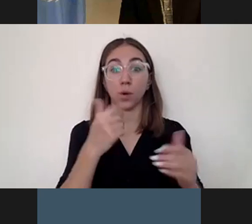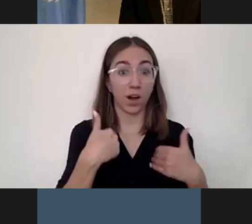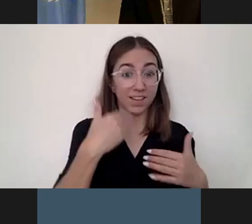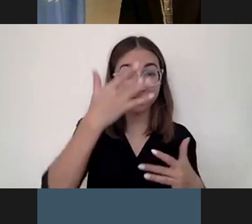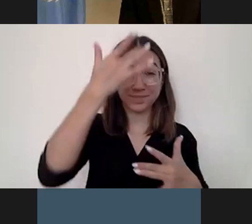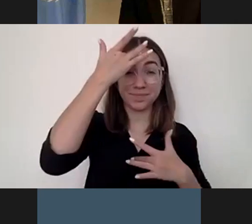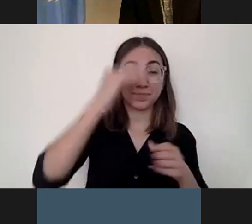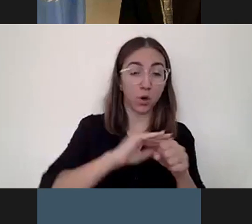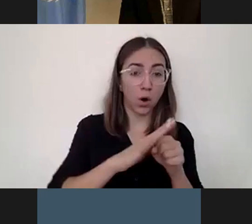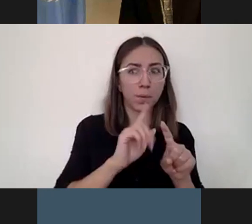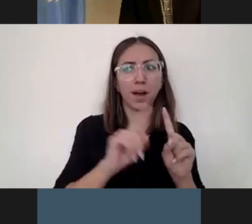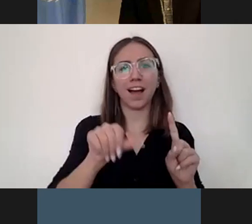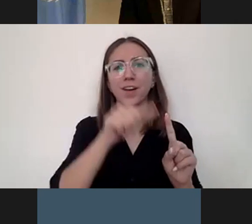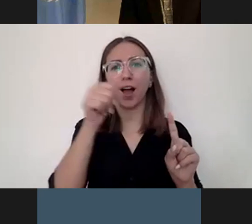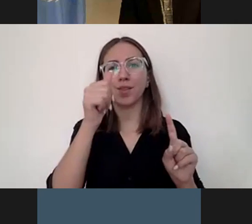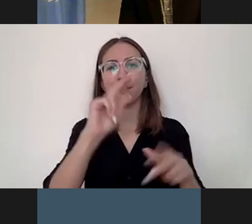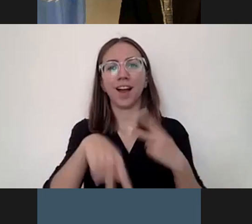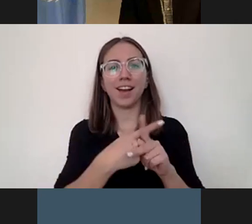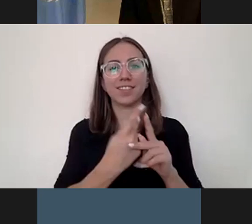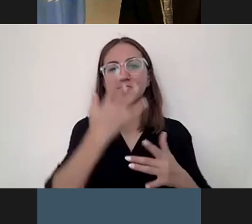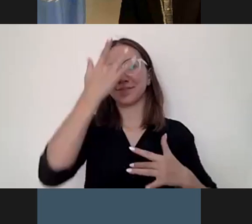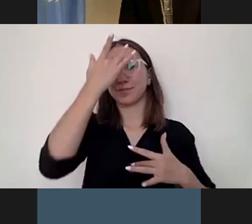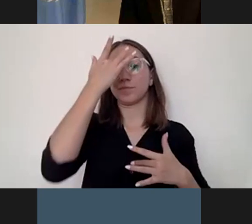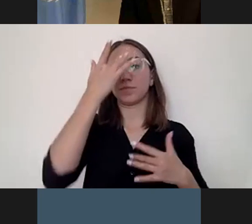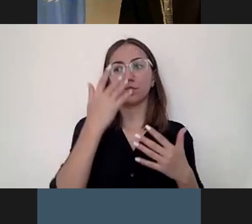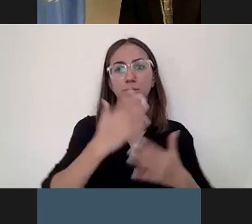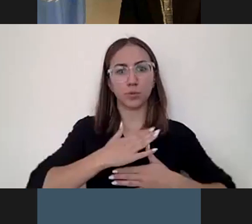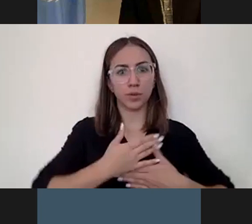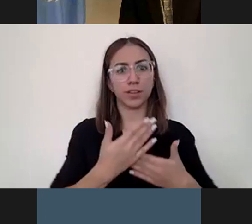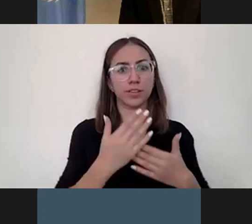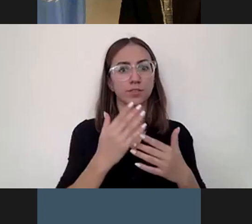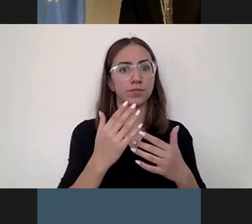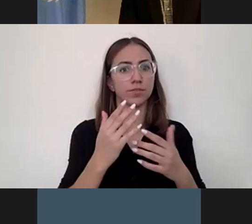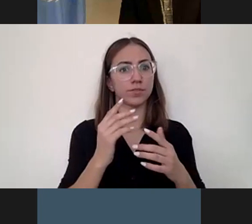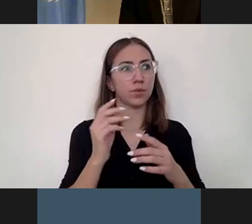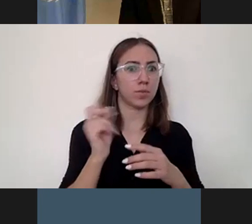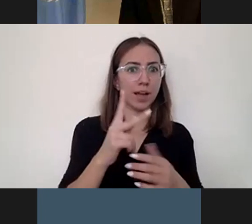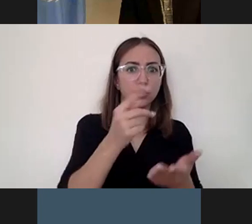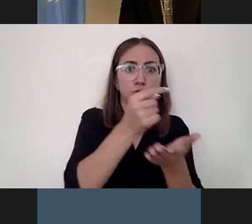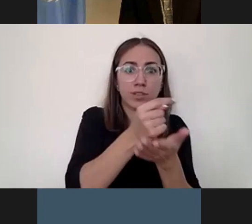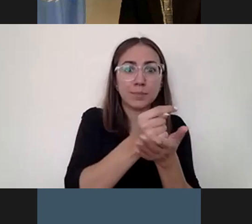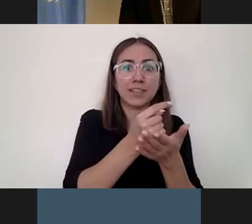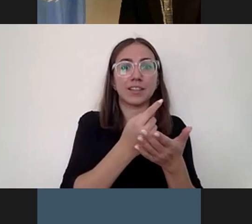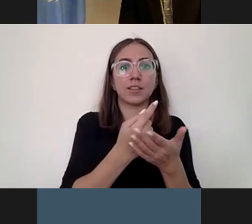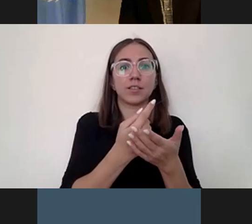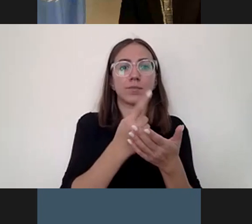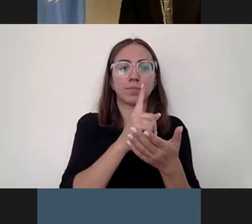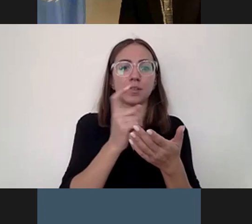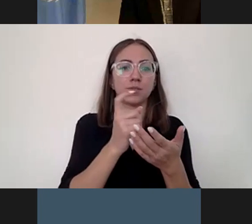other chronic disease to go out and seek help and get back to their treatments, so that we don't have this